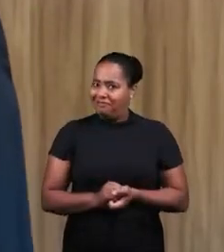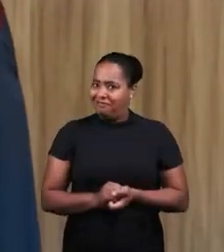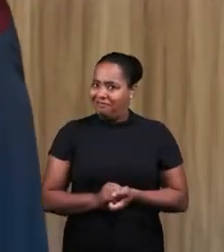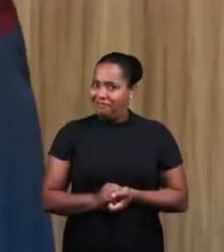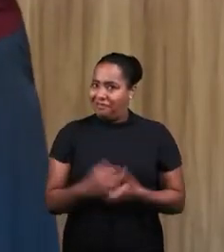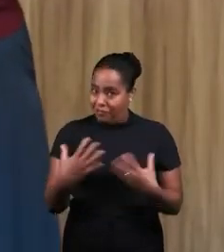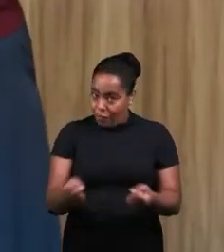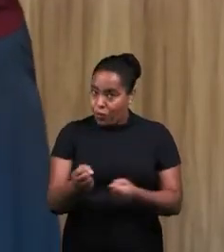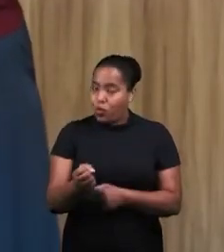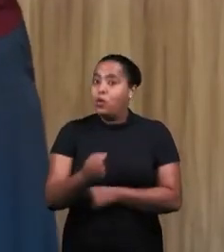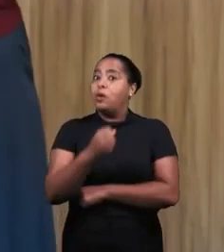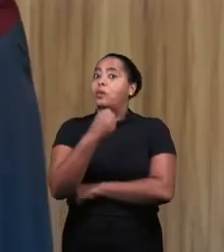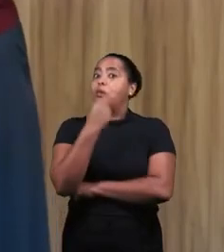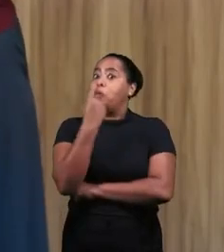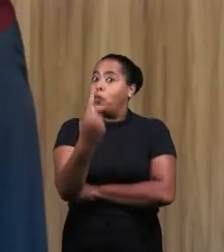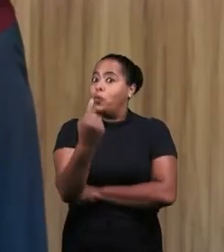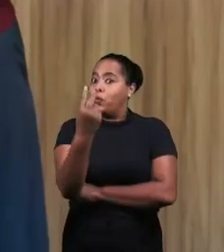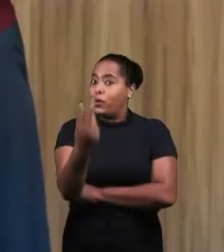Let's count.